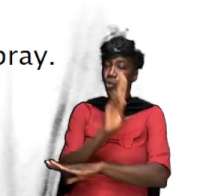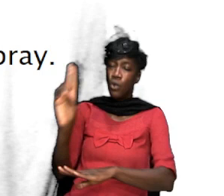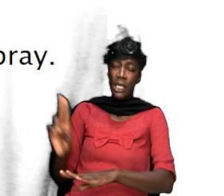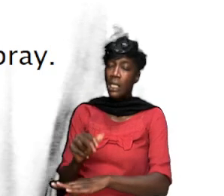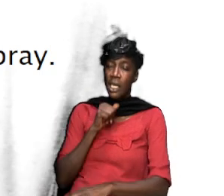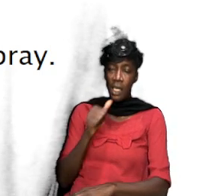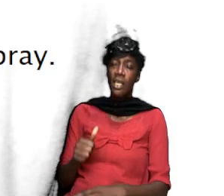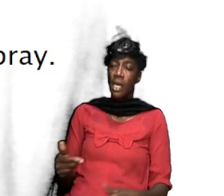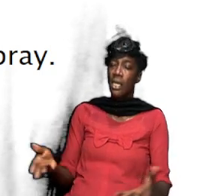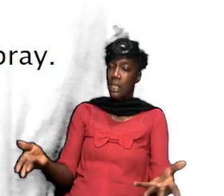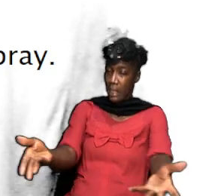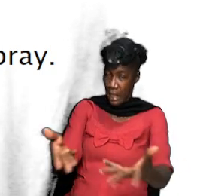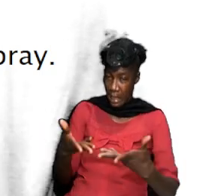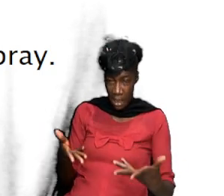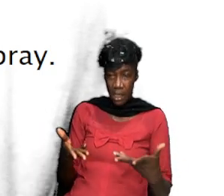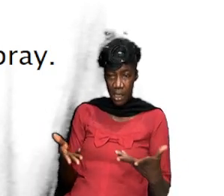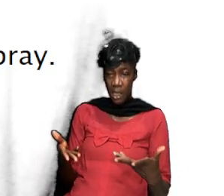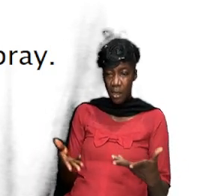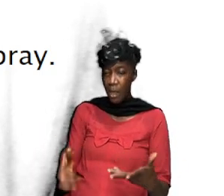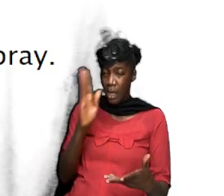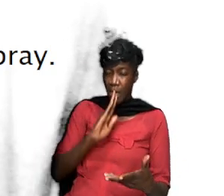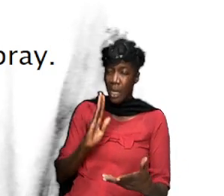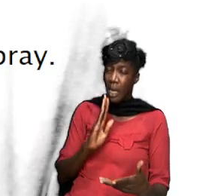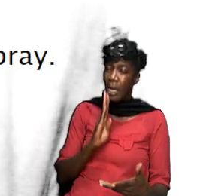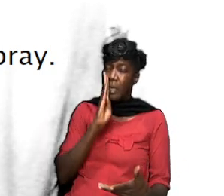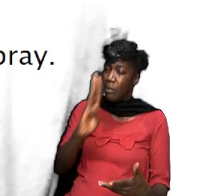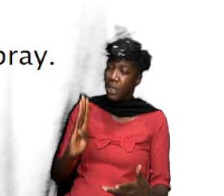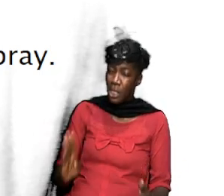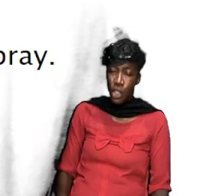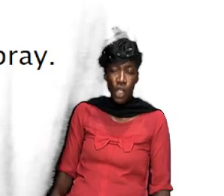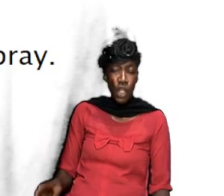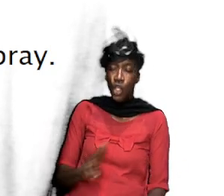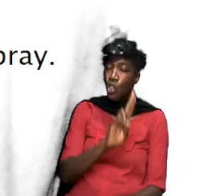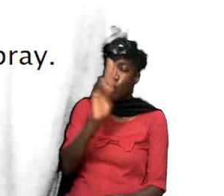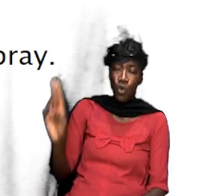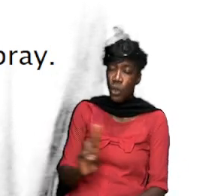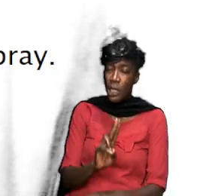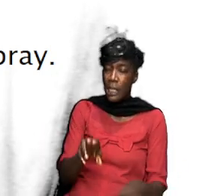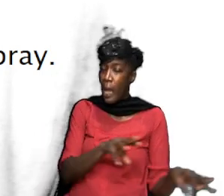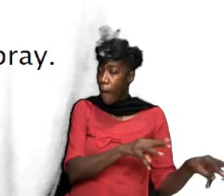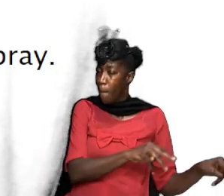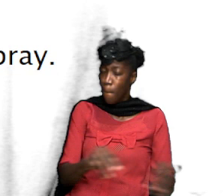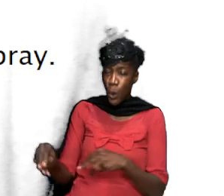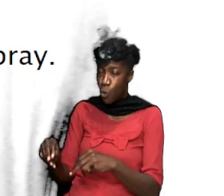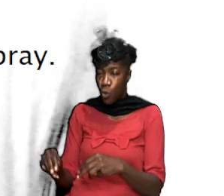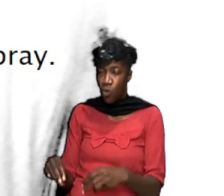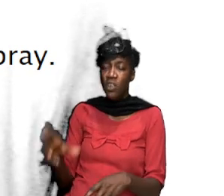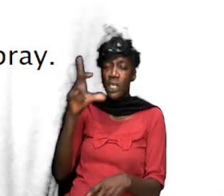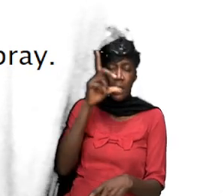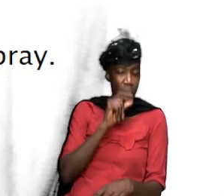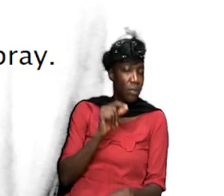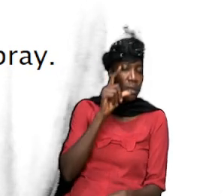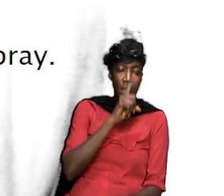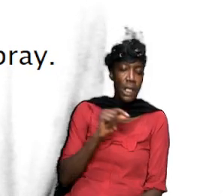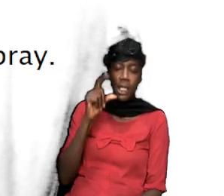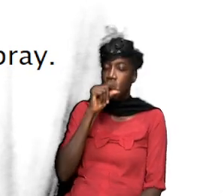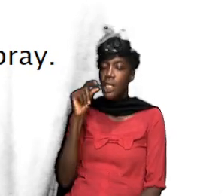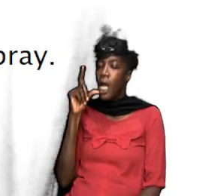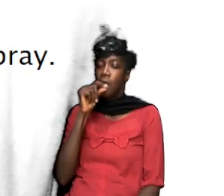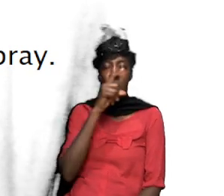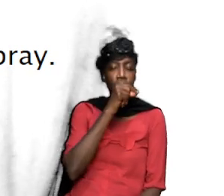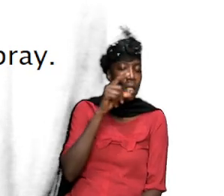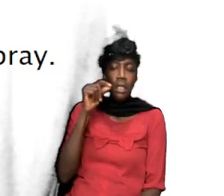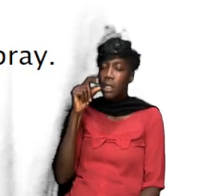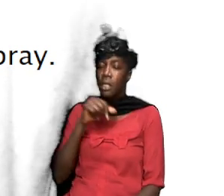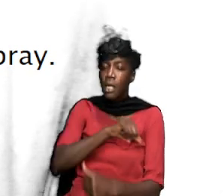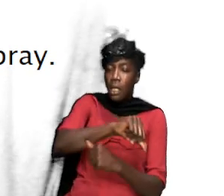lacking, God, let there be unity in the church. Remove the ism and schism so that the anointing can flow